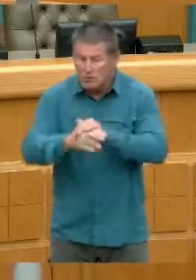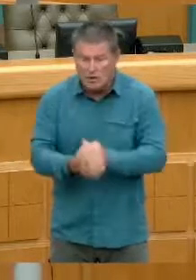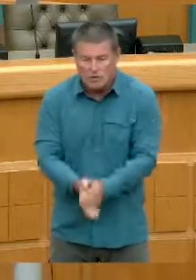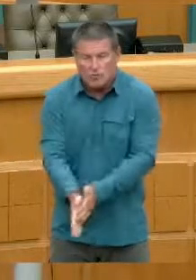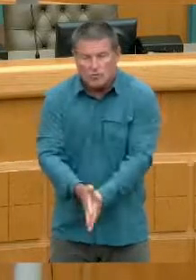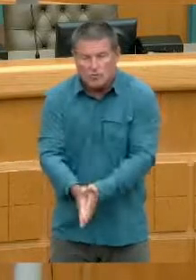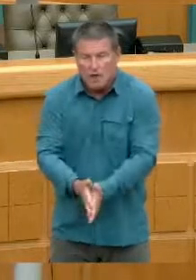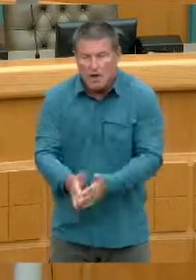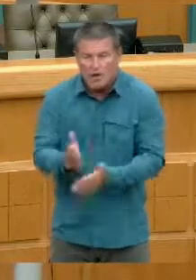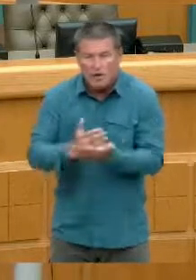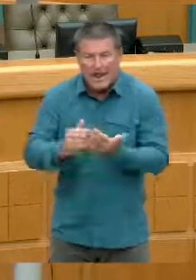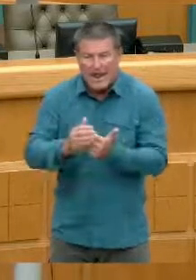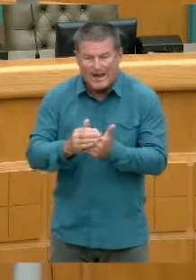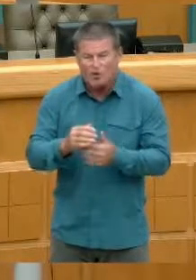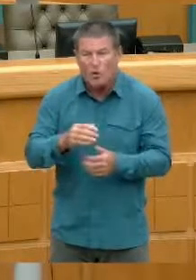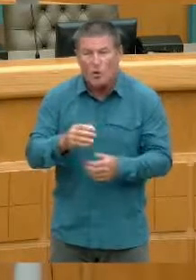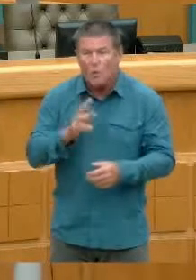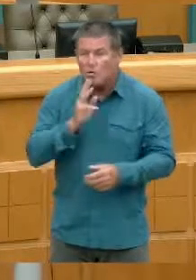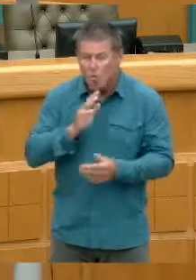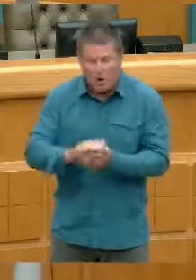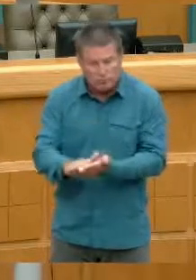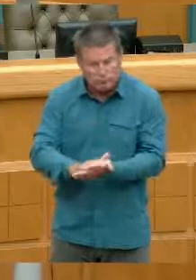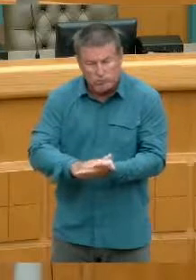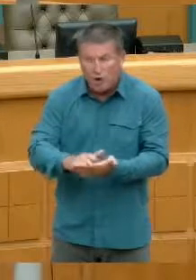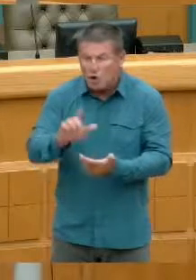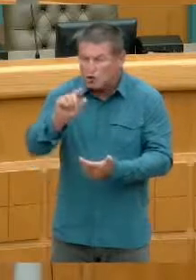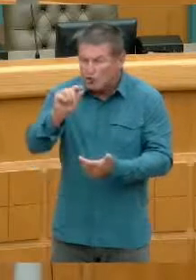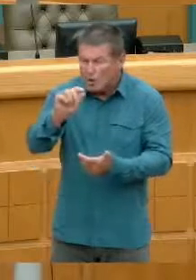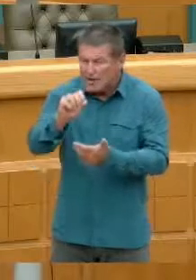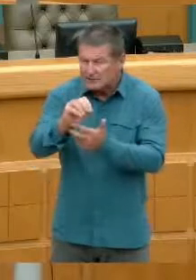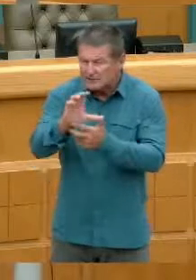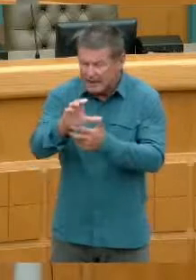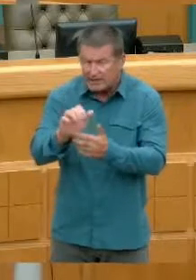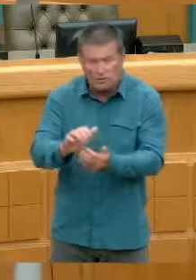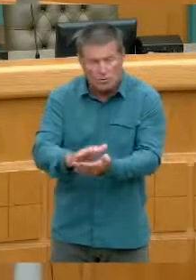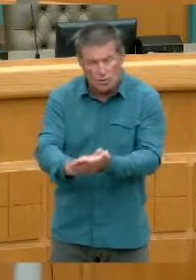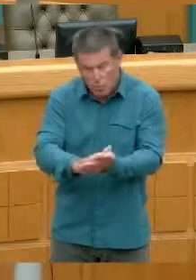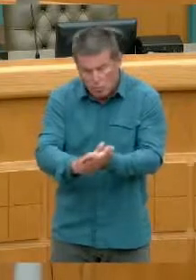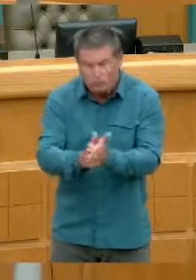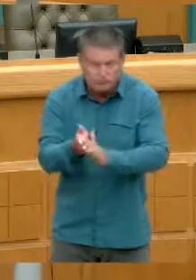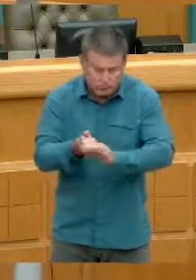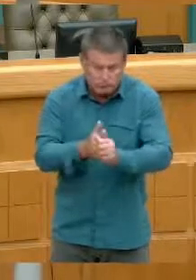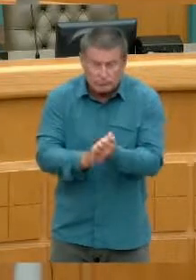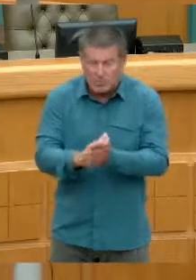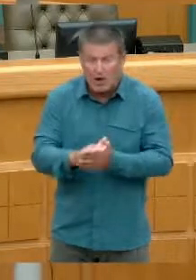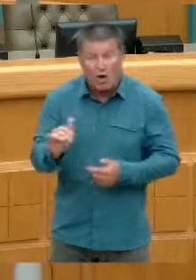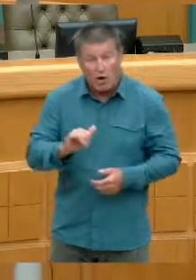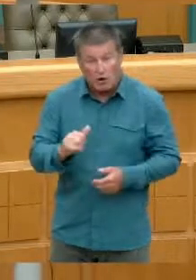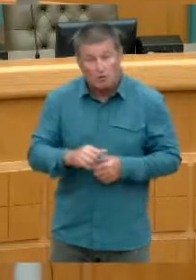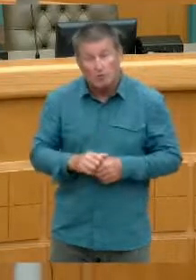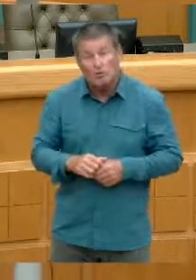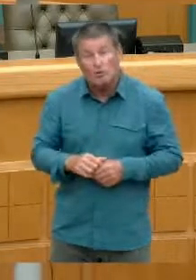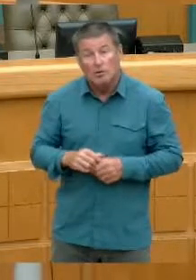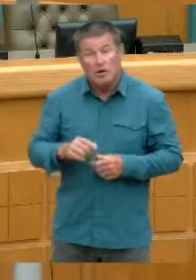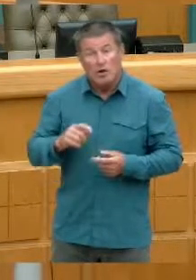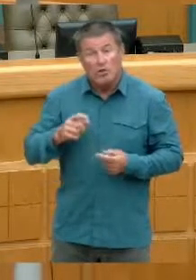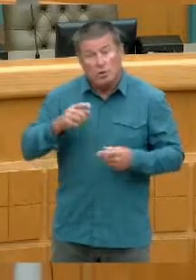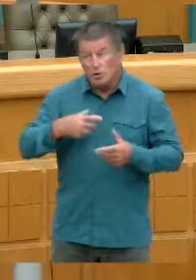seconds. When planning for your Memorial Day activities, think about harm-reducing efforts. Think